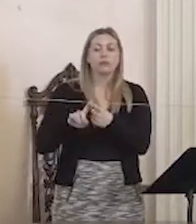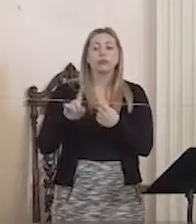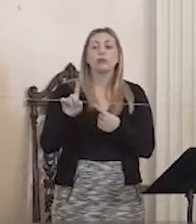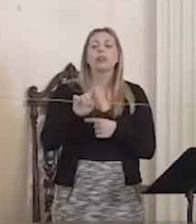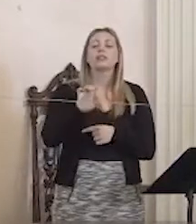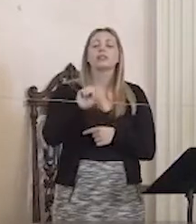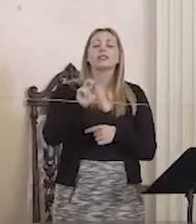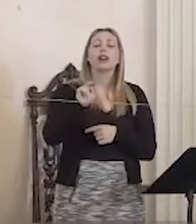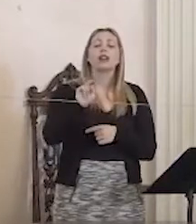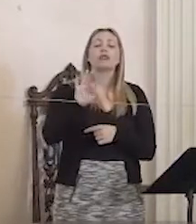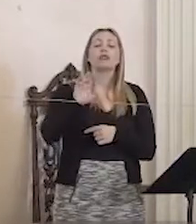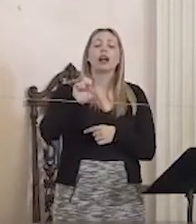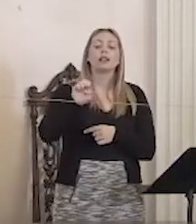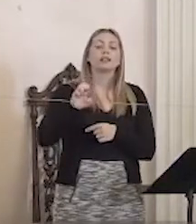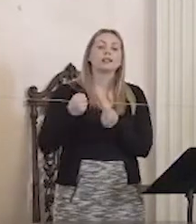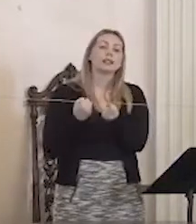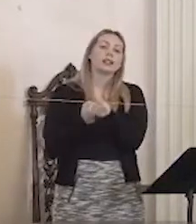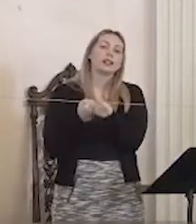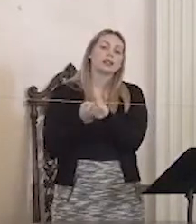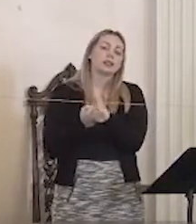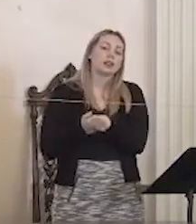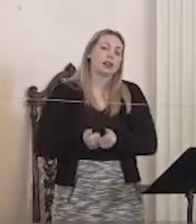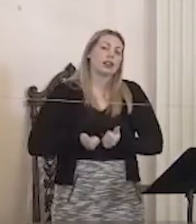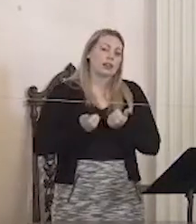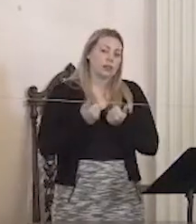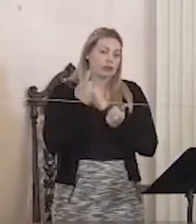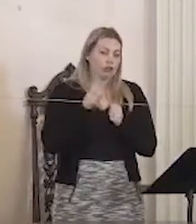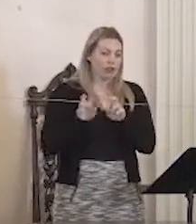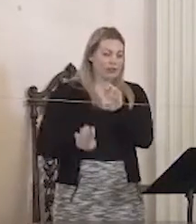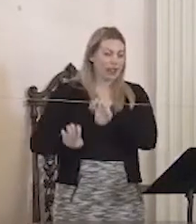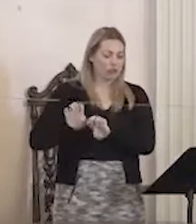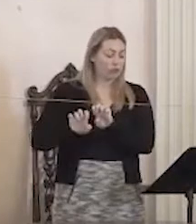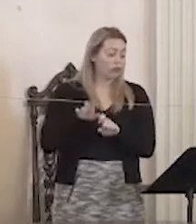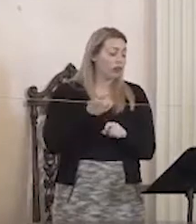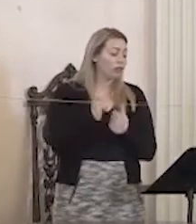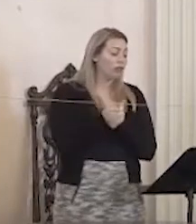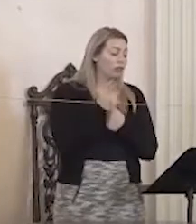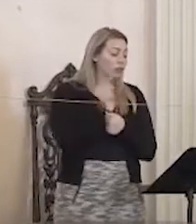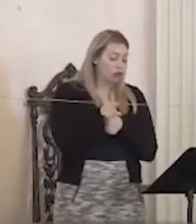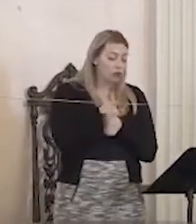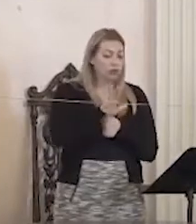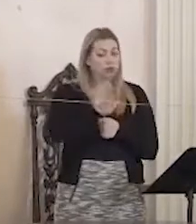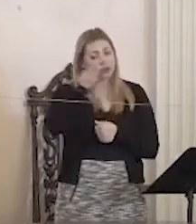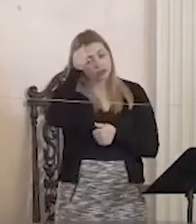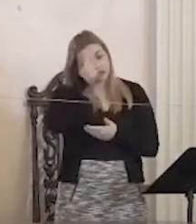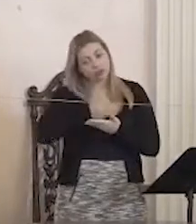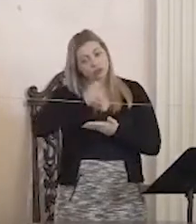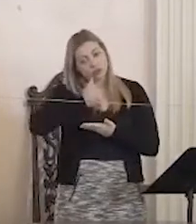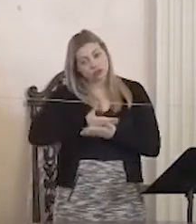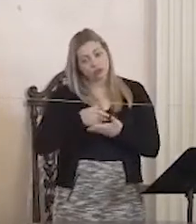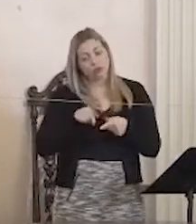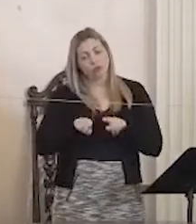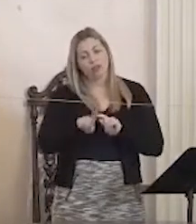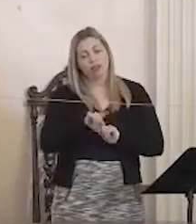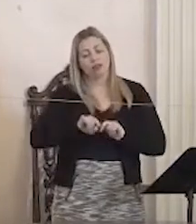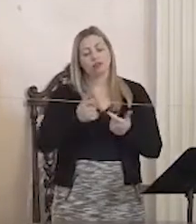Living for evaluation. Love to her and her son and daughter as they seek to recover and